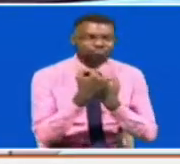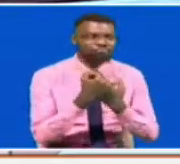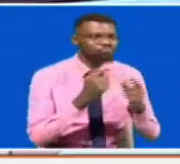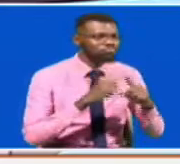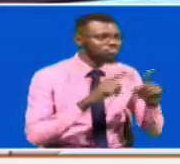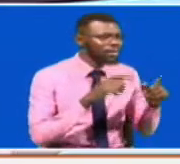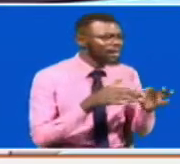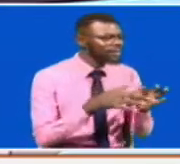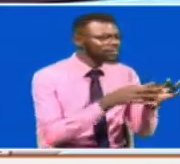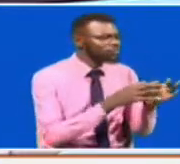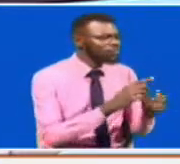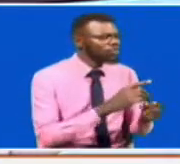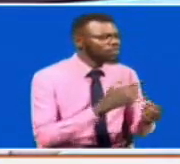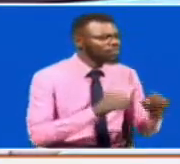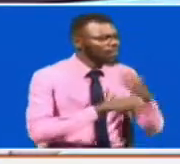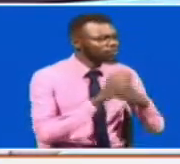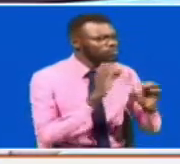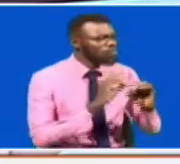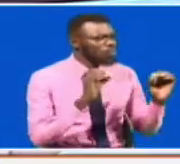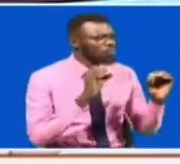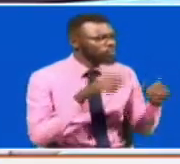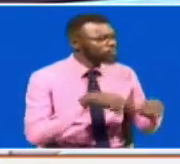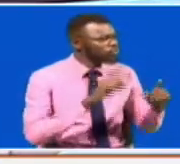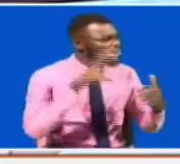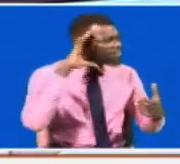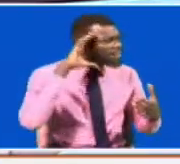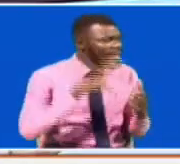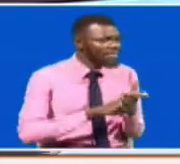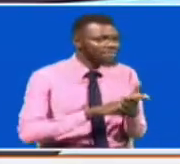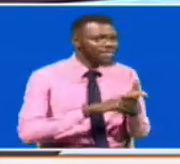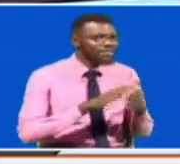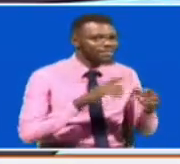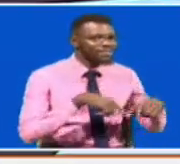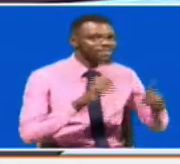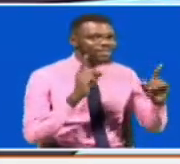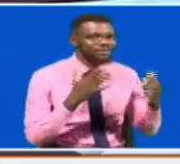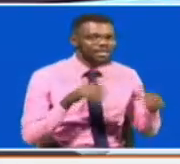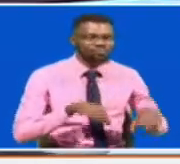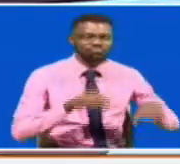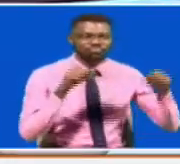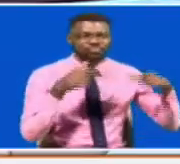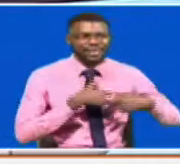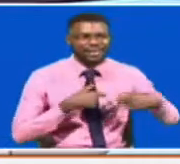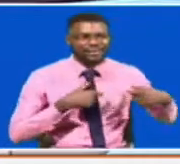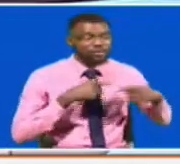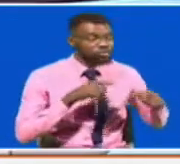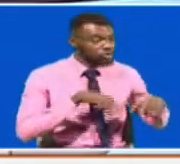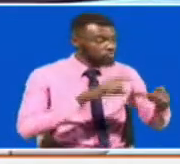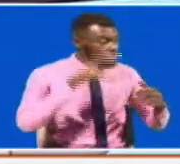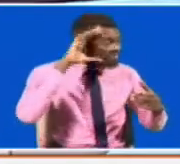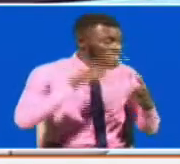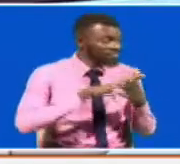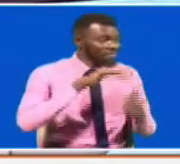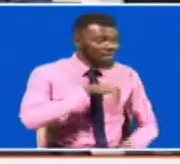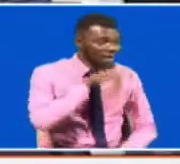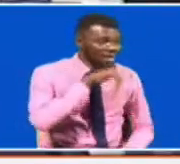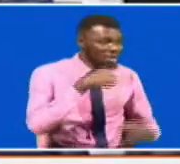how you say it. Yeah. All right. Do you believe tonight where you're seated as the chief agent of Raila Odinga, that Raila Odinga won the